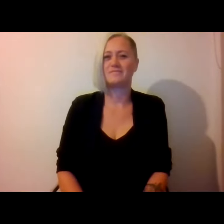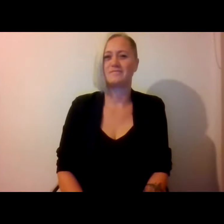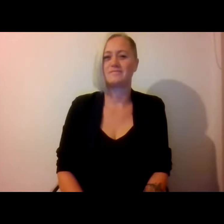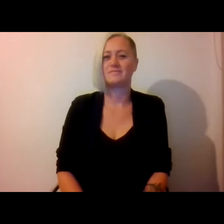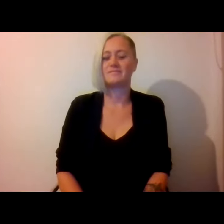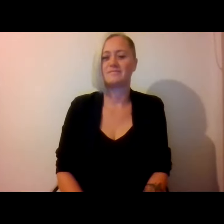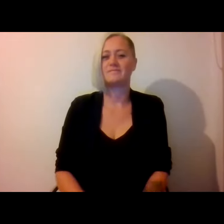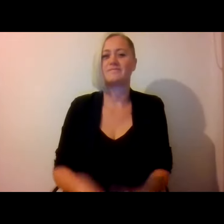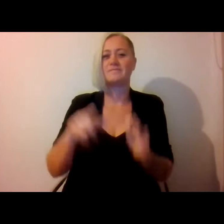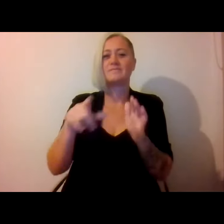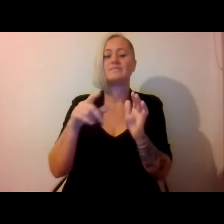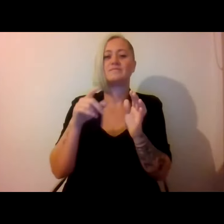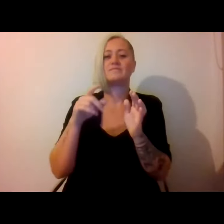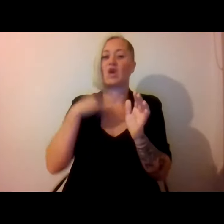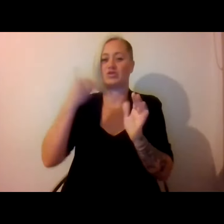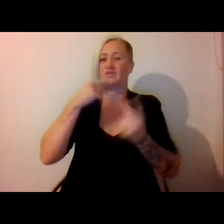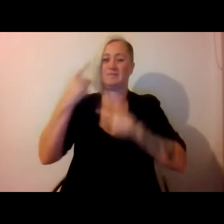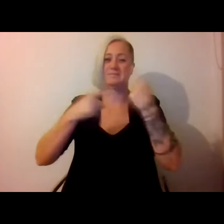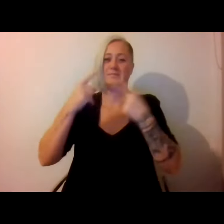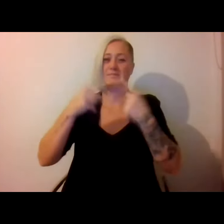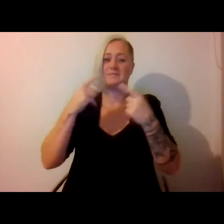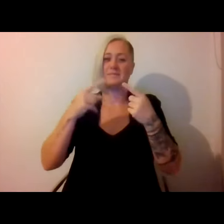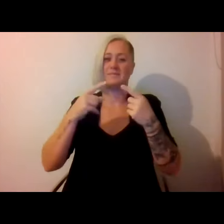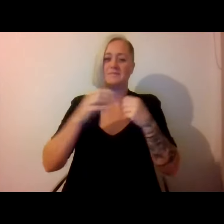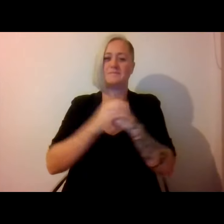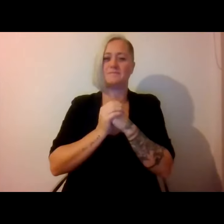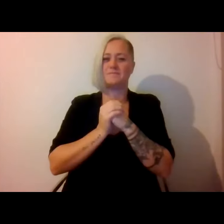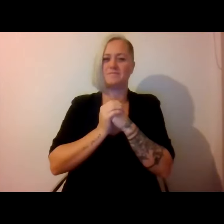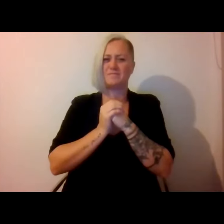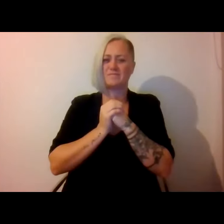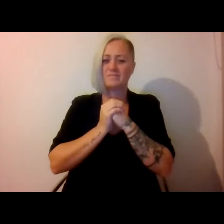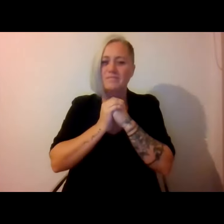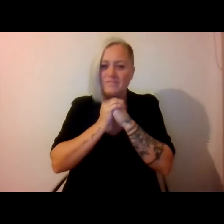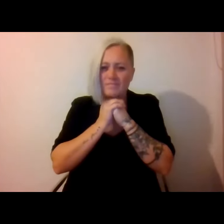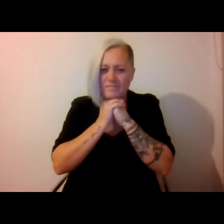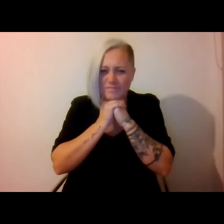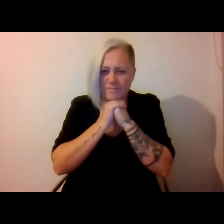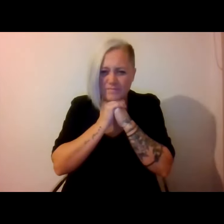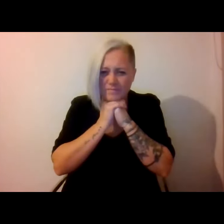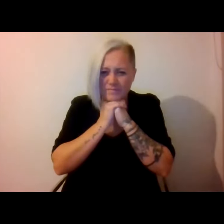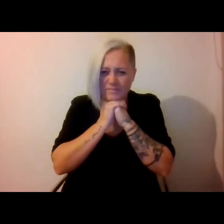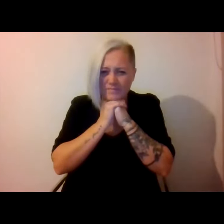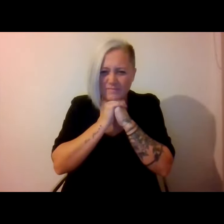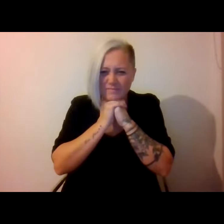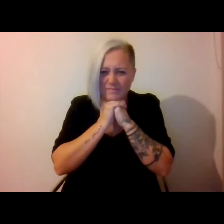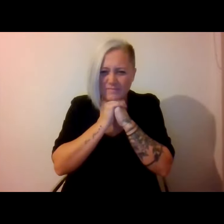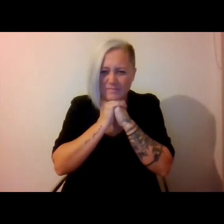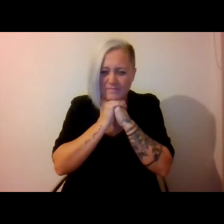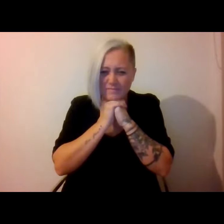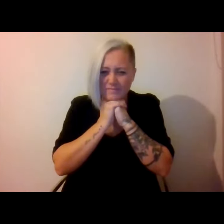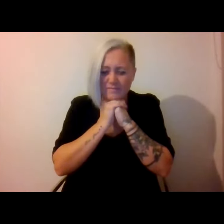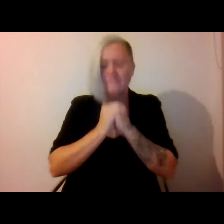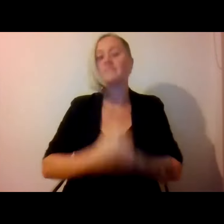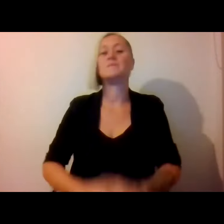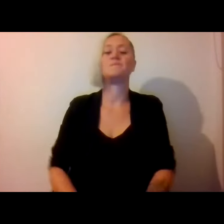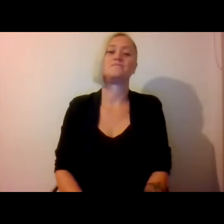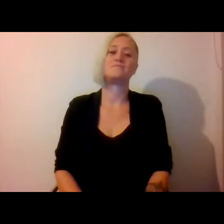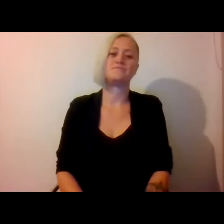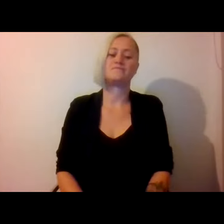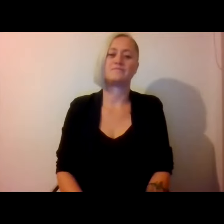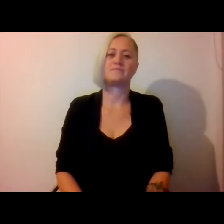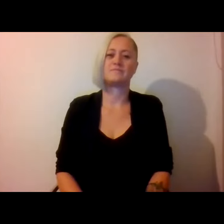Okay, no worries at all. That's completely fine. we,